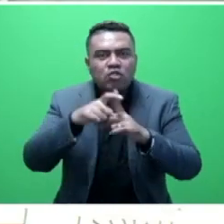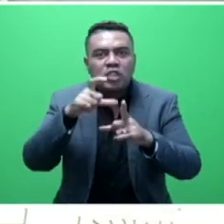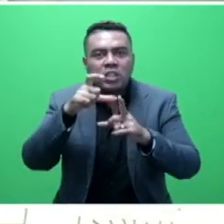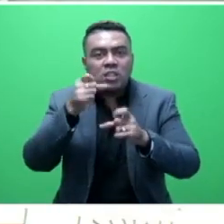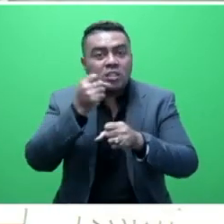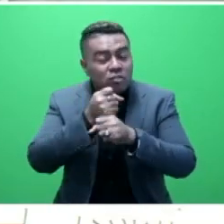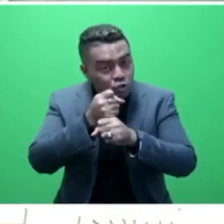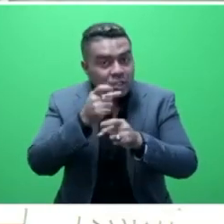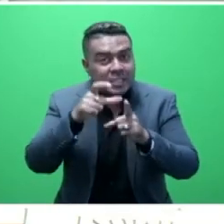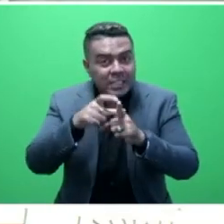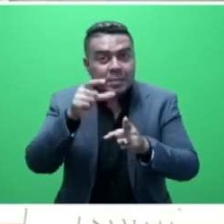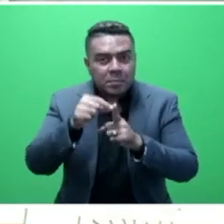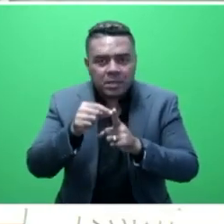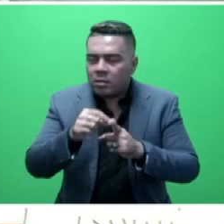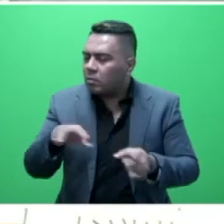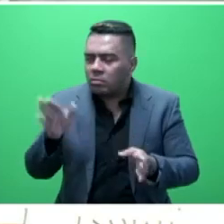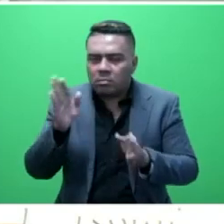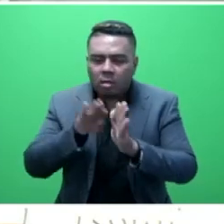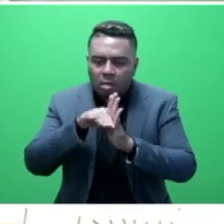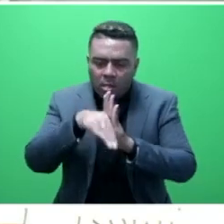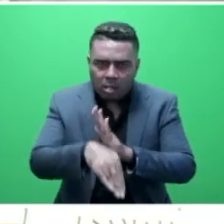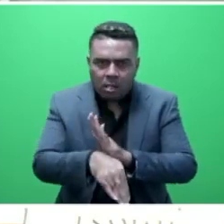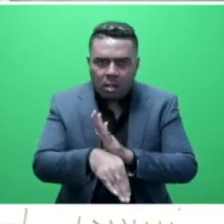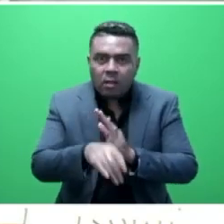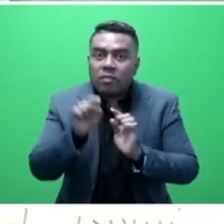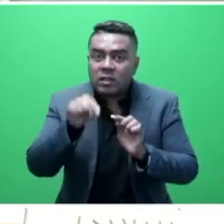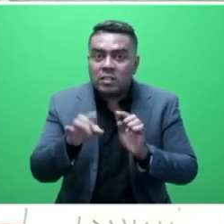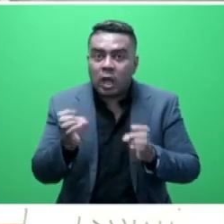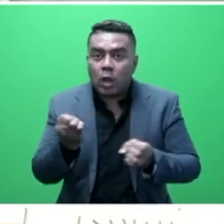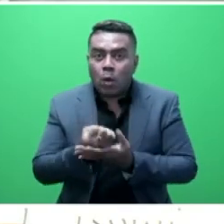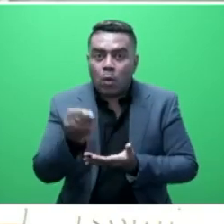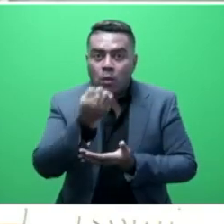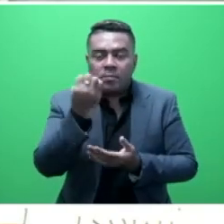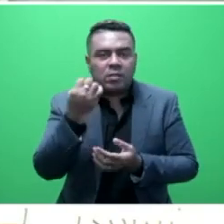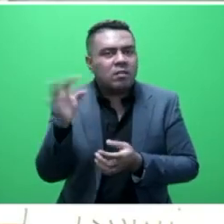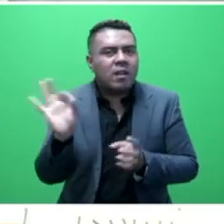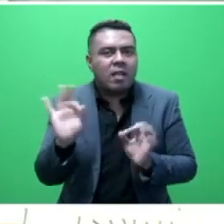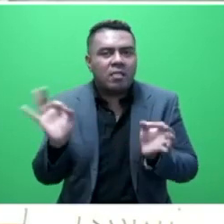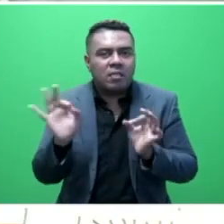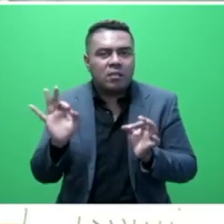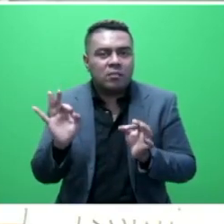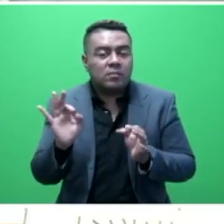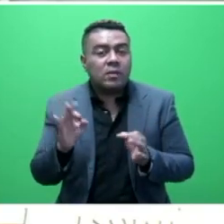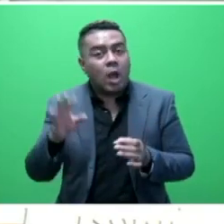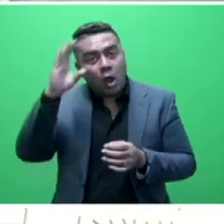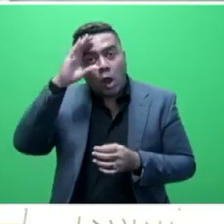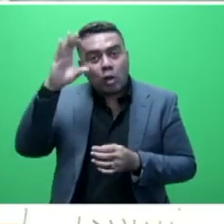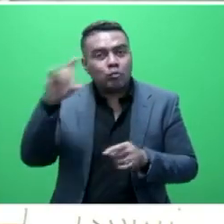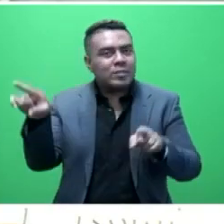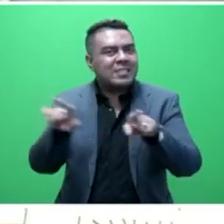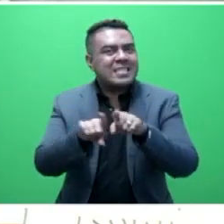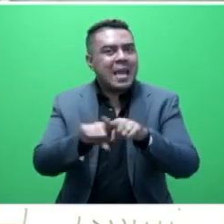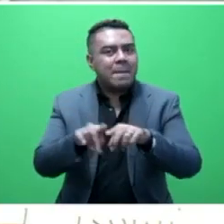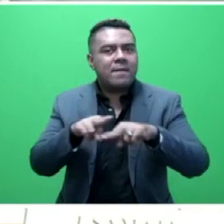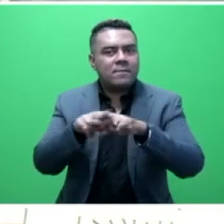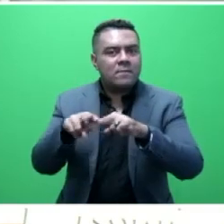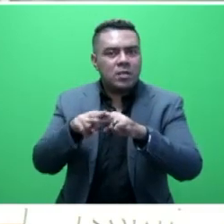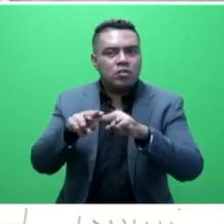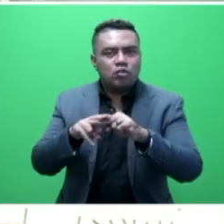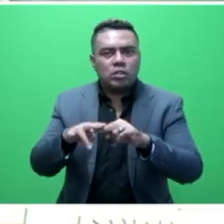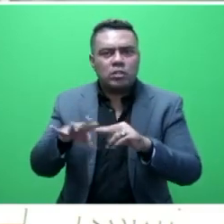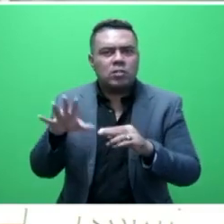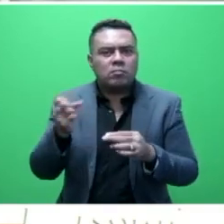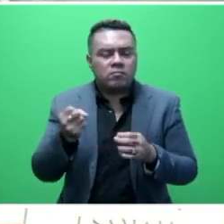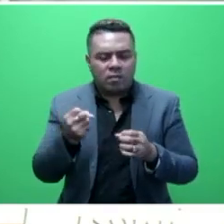But this economic devastation is not equally shared. Through no fault of our own, countries like Fiji are caught in a perfect